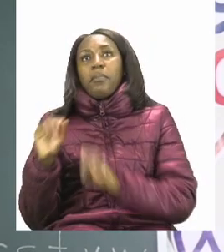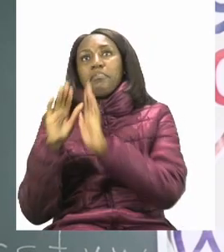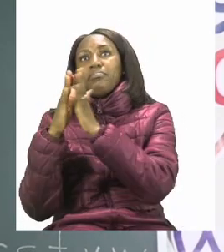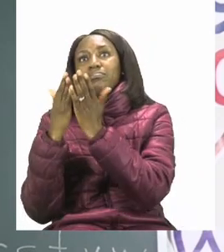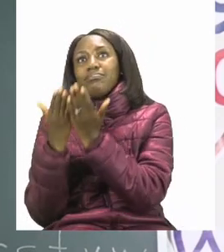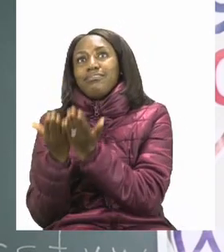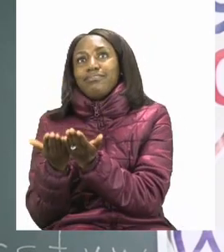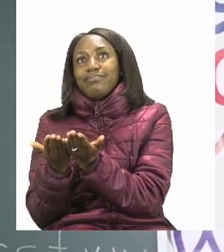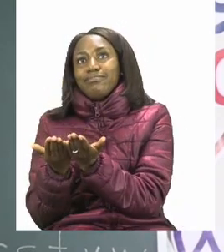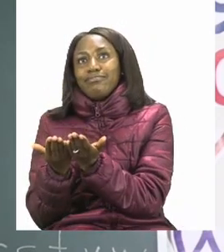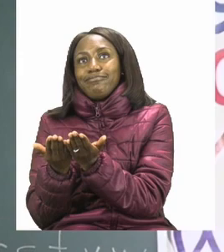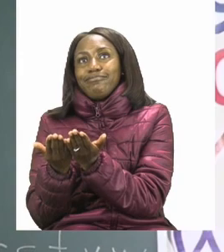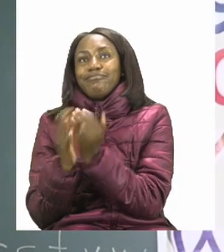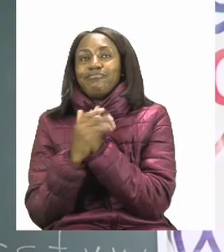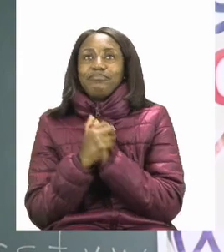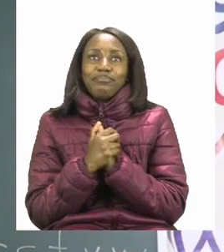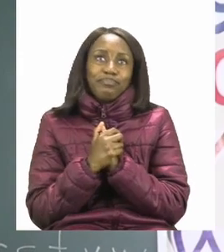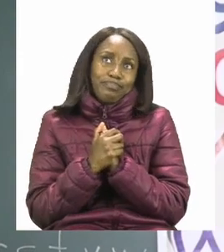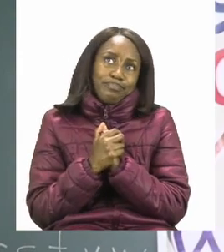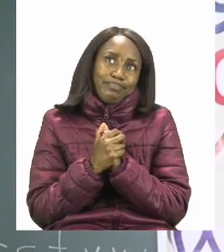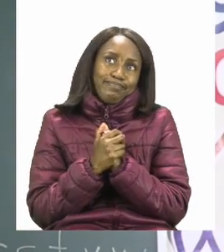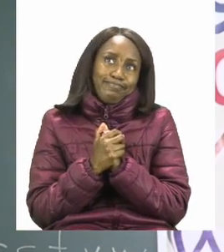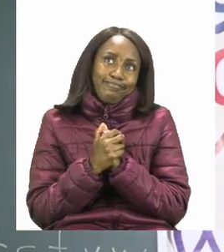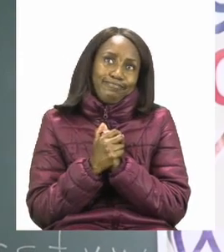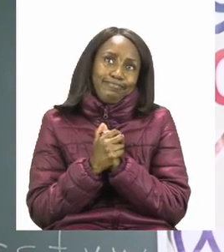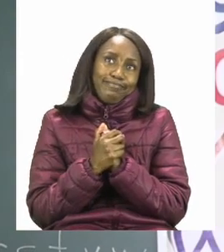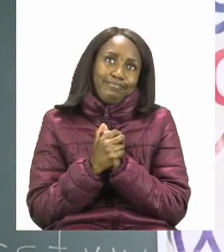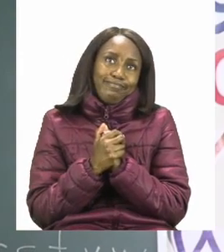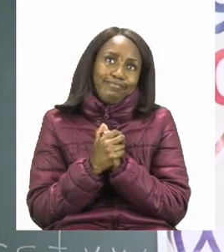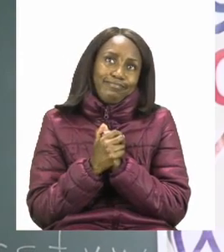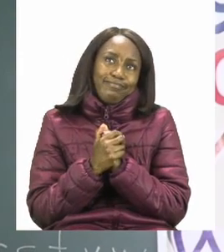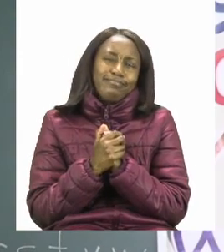dash book. Now, the